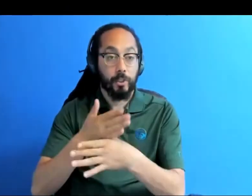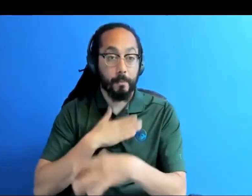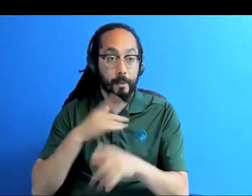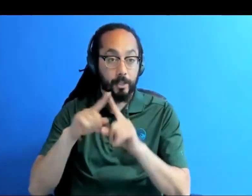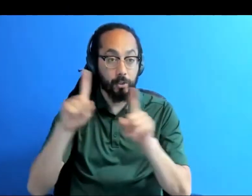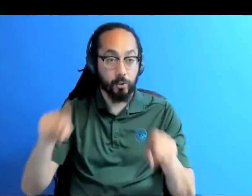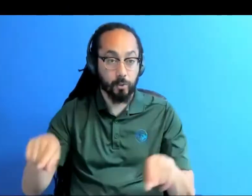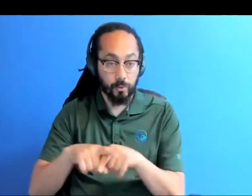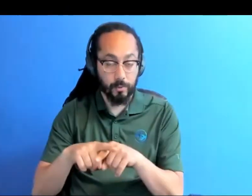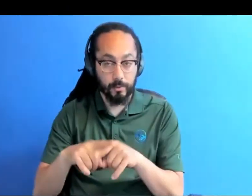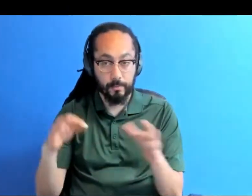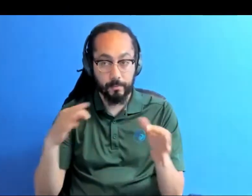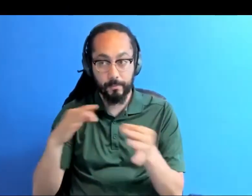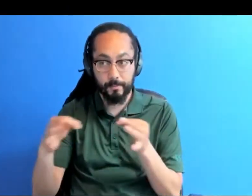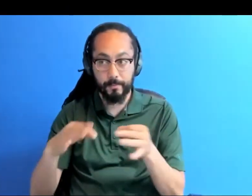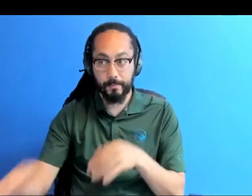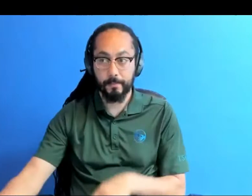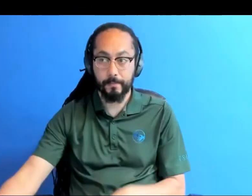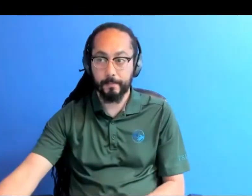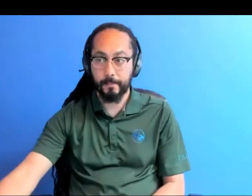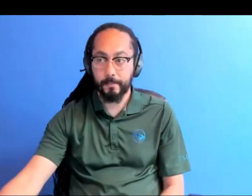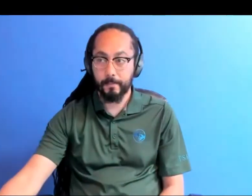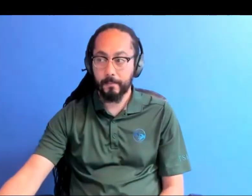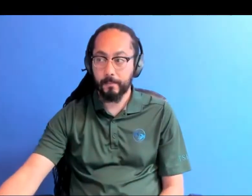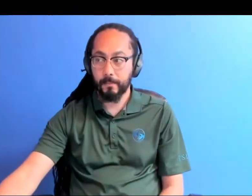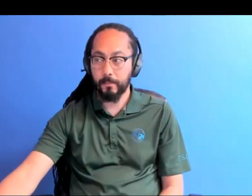short deck.